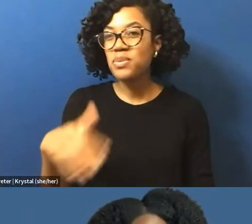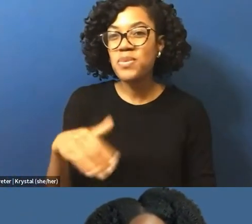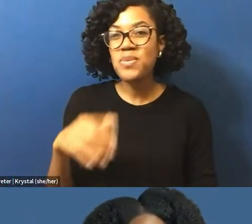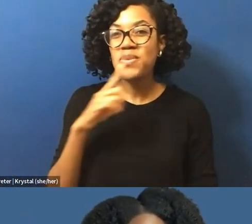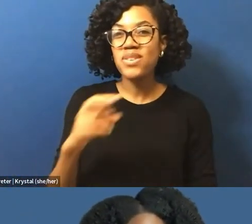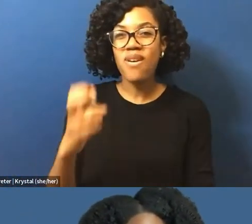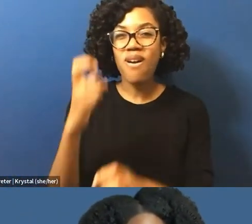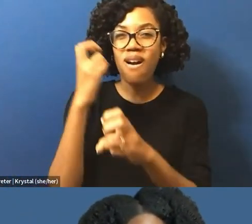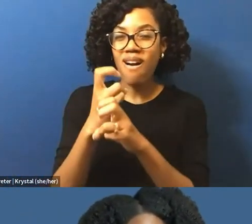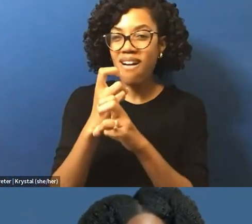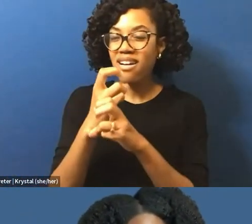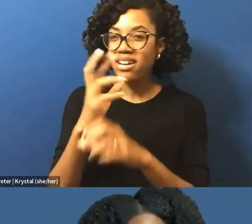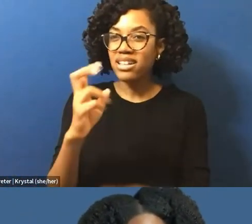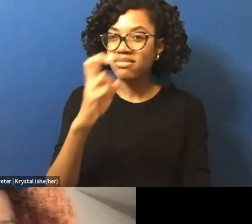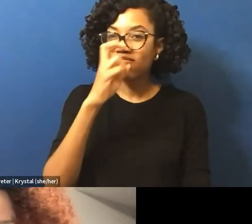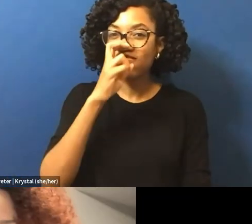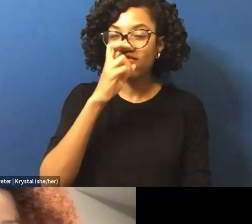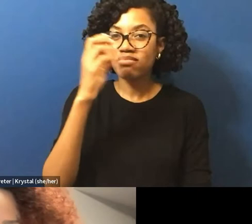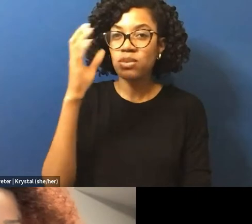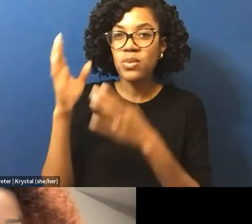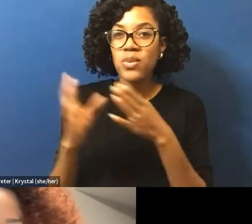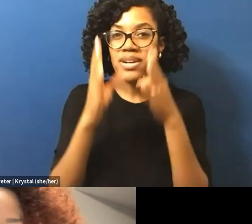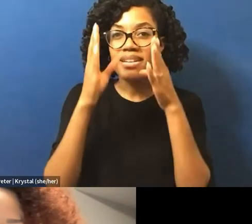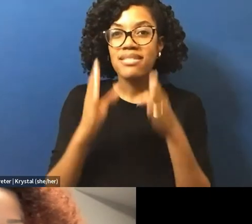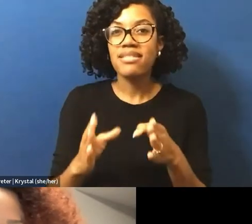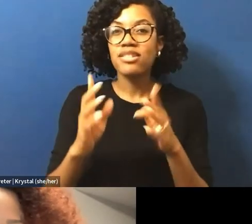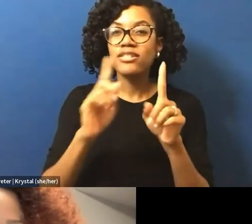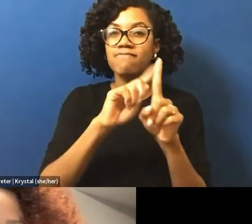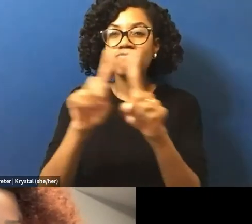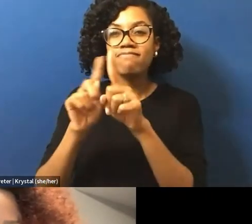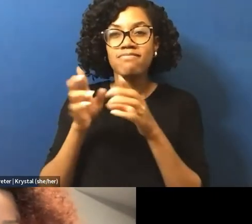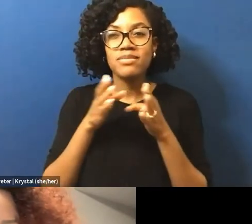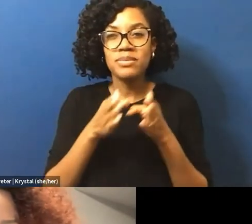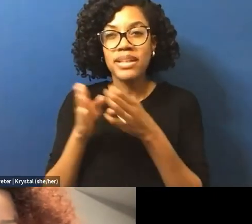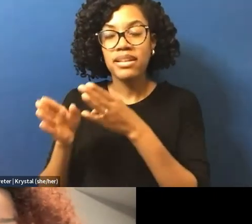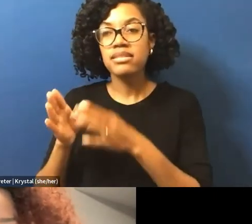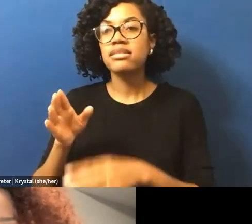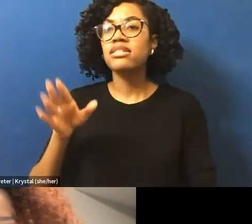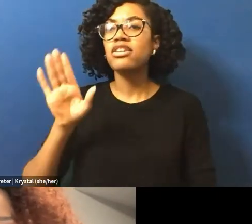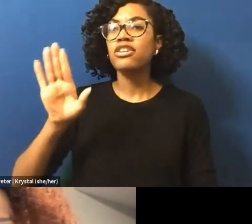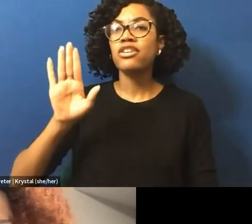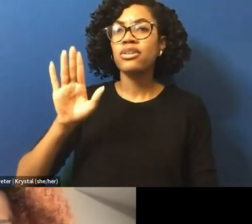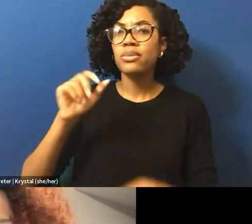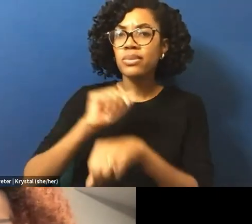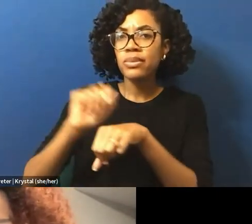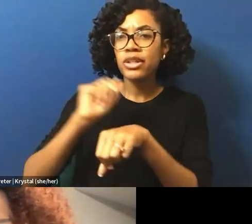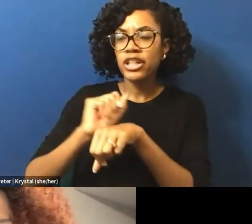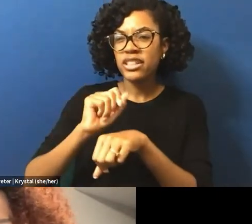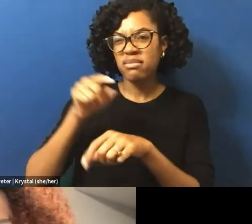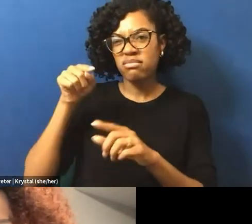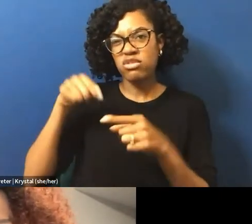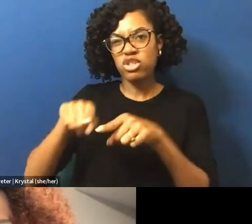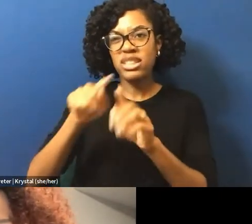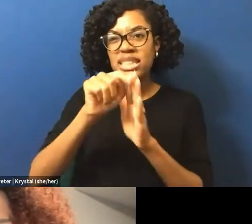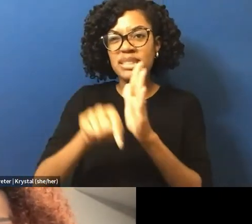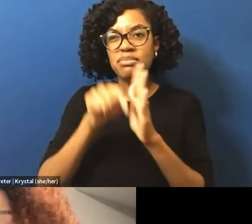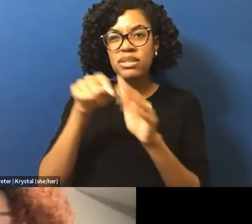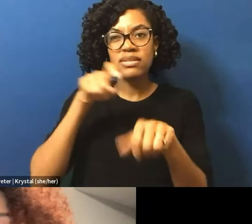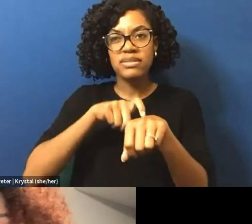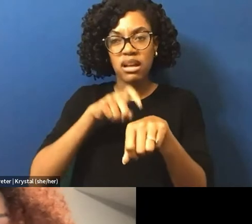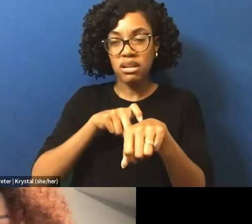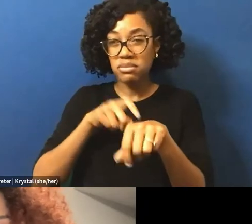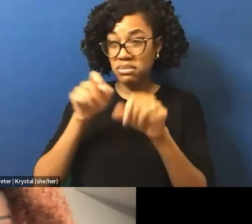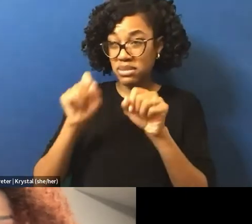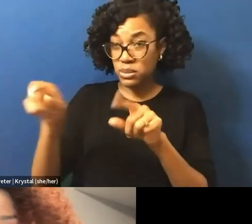about her in this time period of history and the work that she's doing, can you tell us about the relationship, what